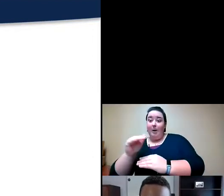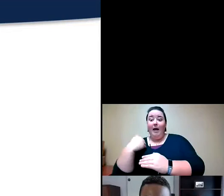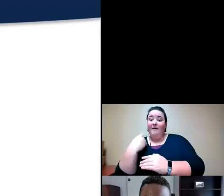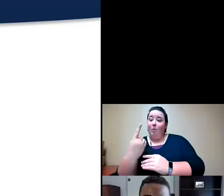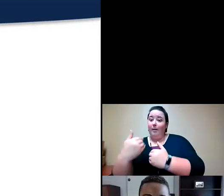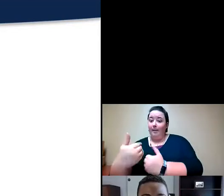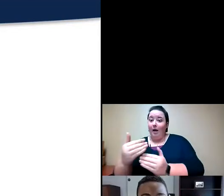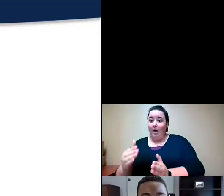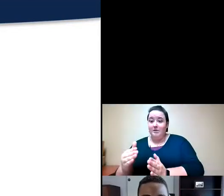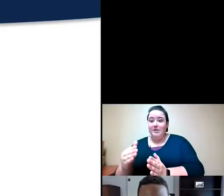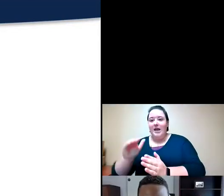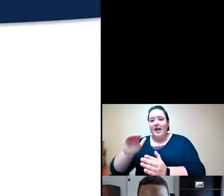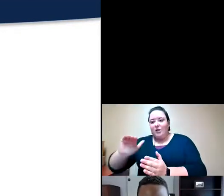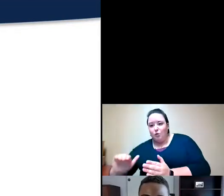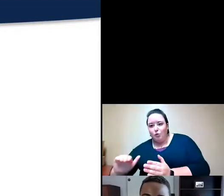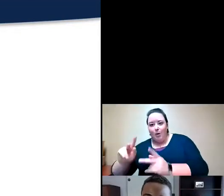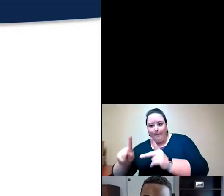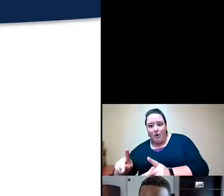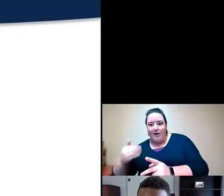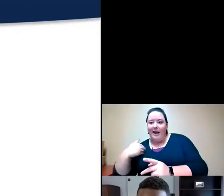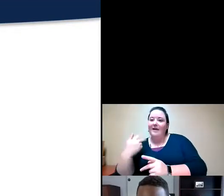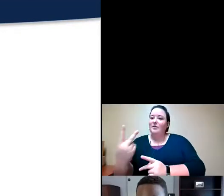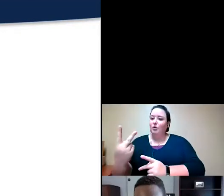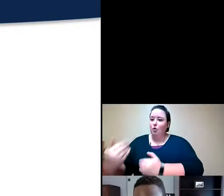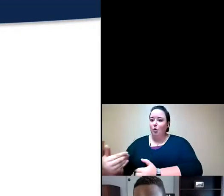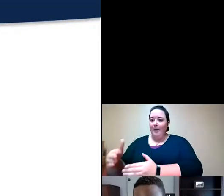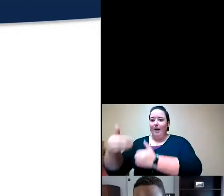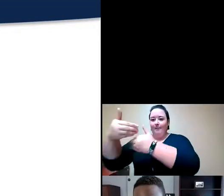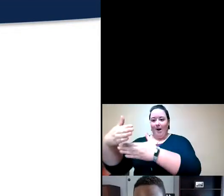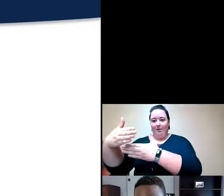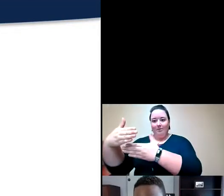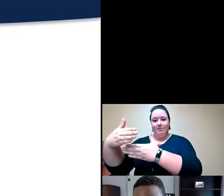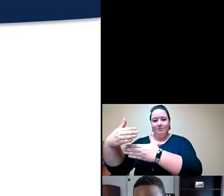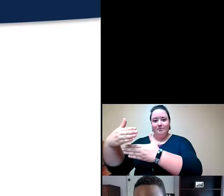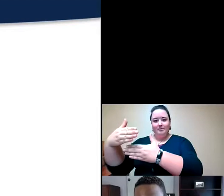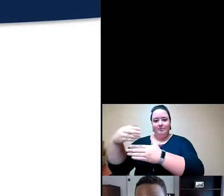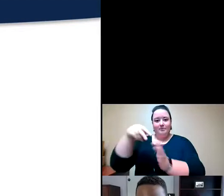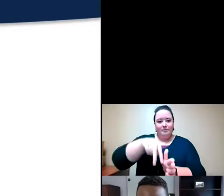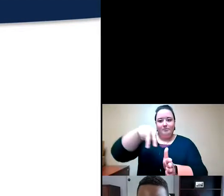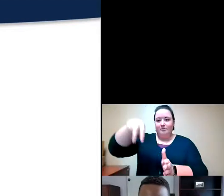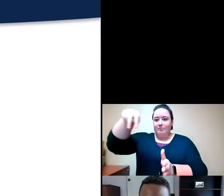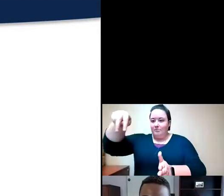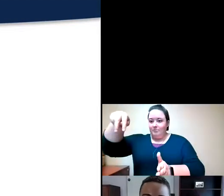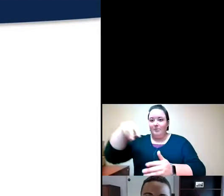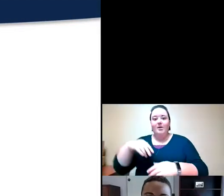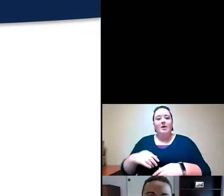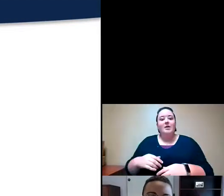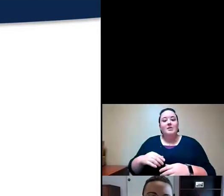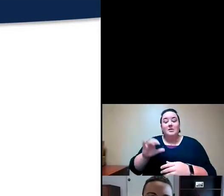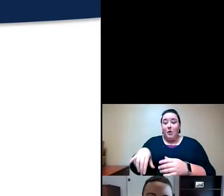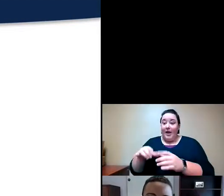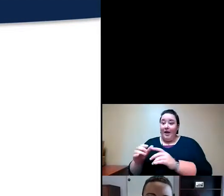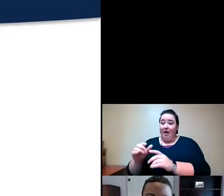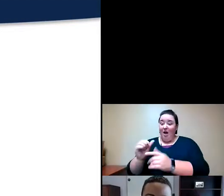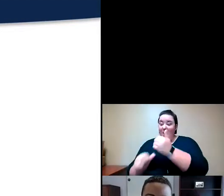box, and now the shortest individual is standing on two boxes. Underneath this image, it says